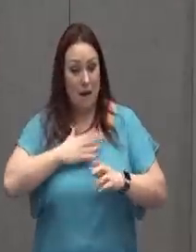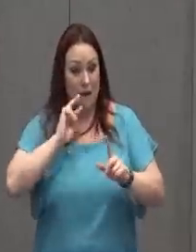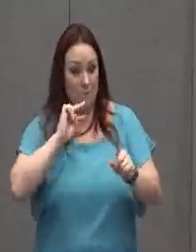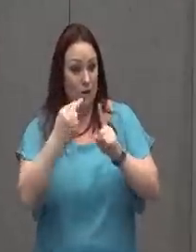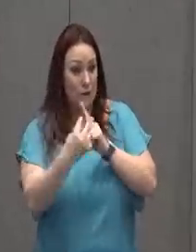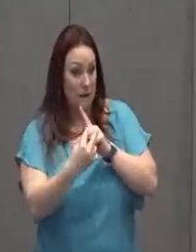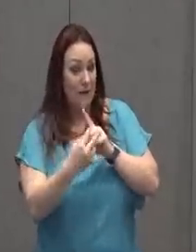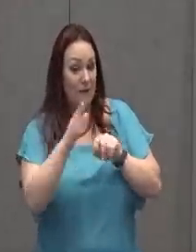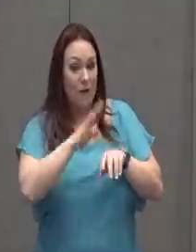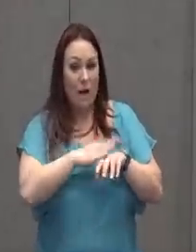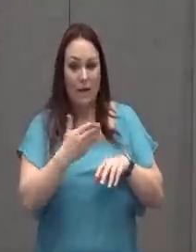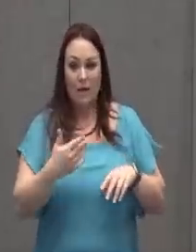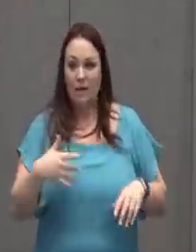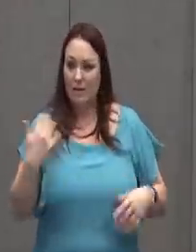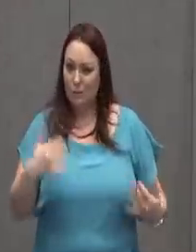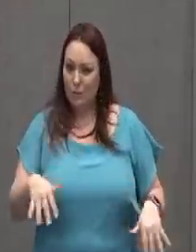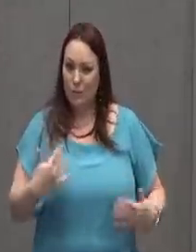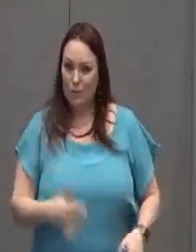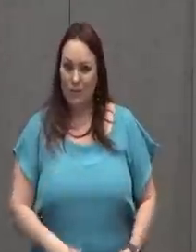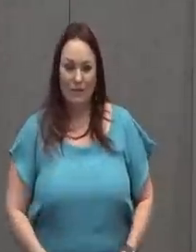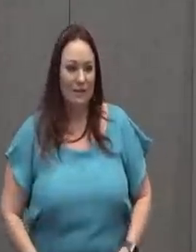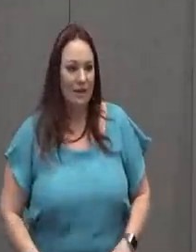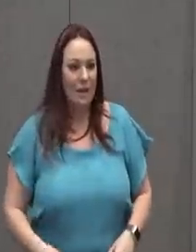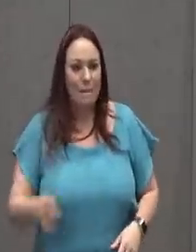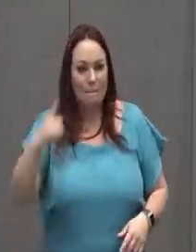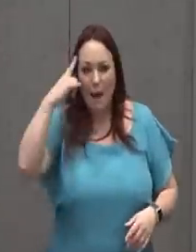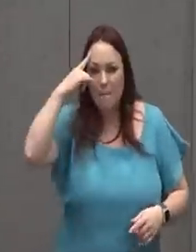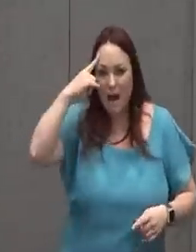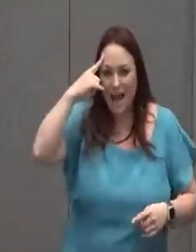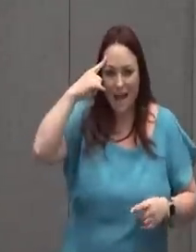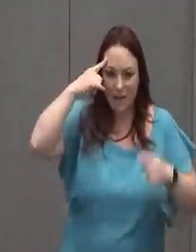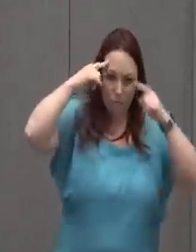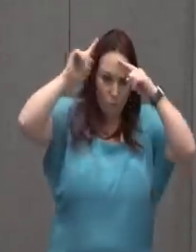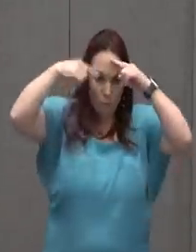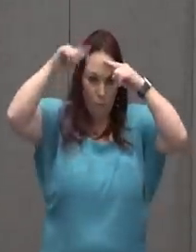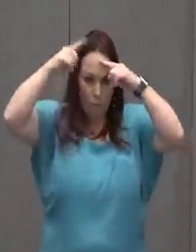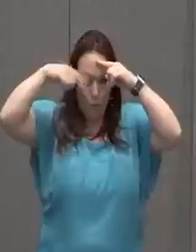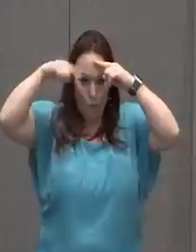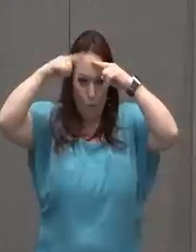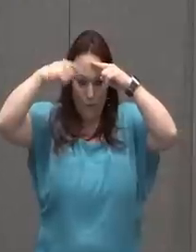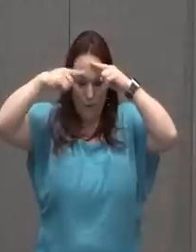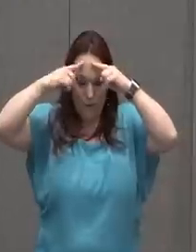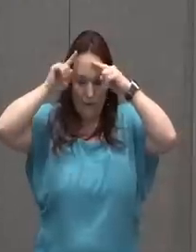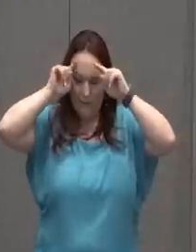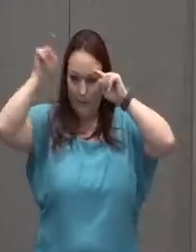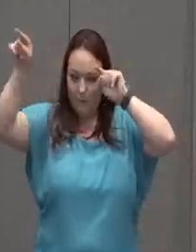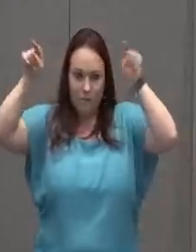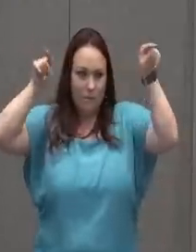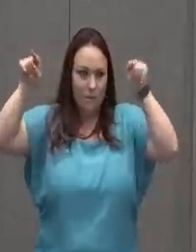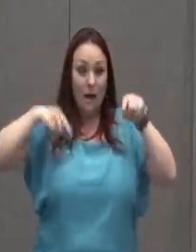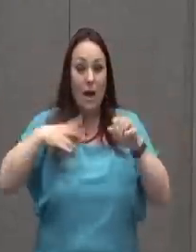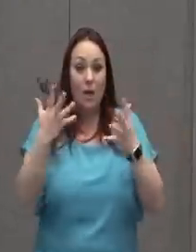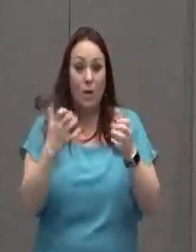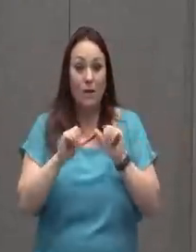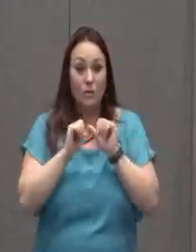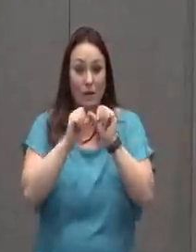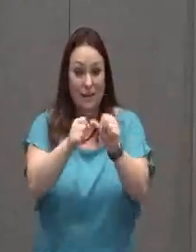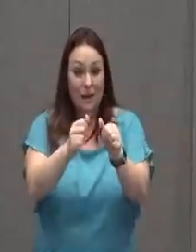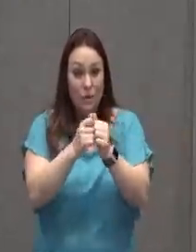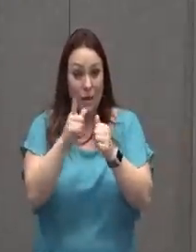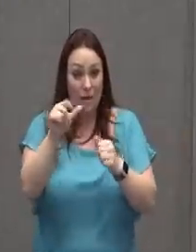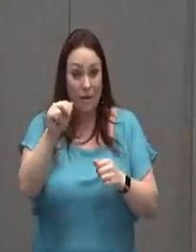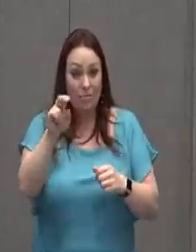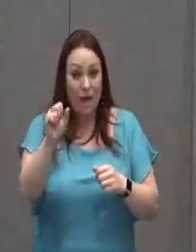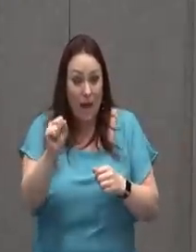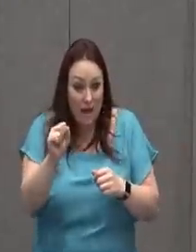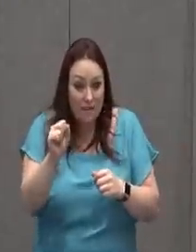on things. It has my mind just going into all these different directions, and I want to continue with the lines, and